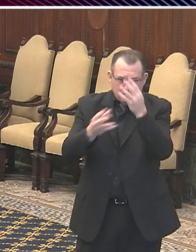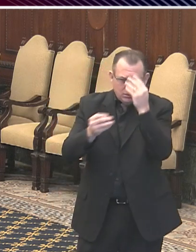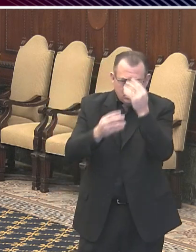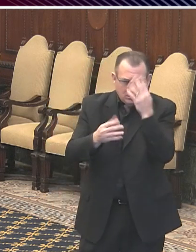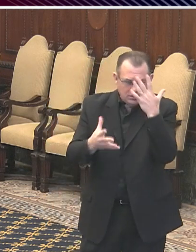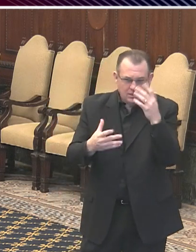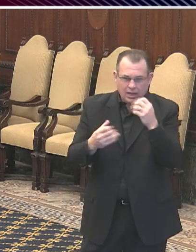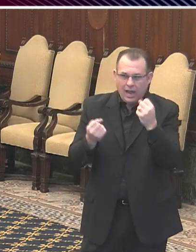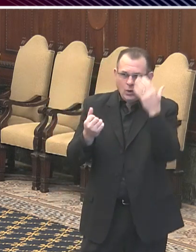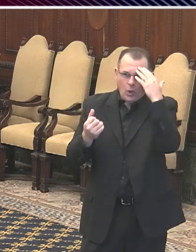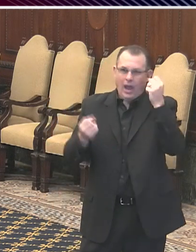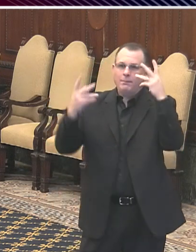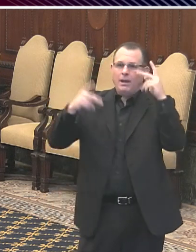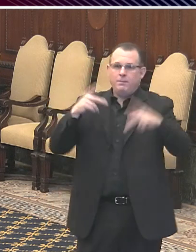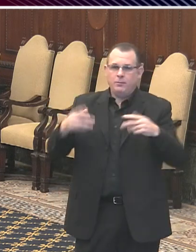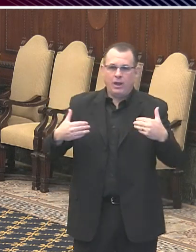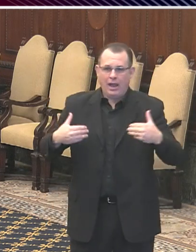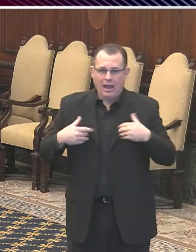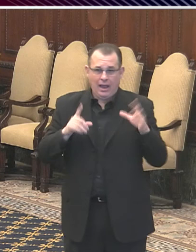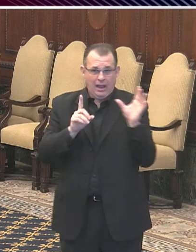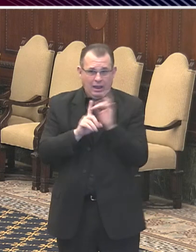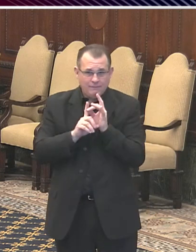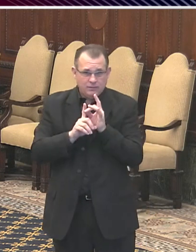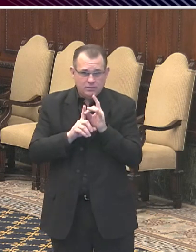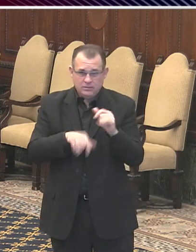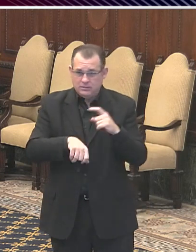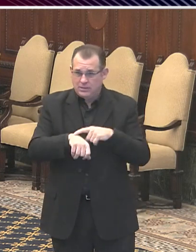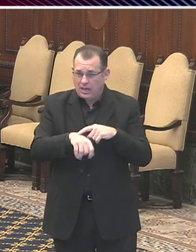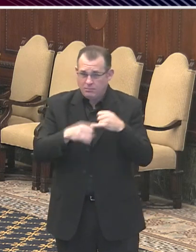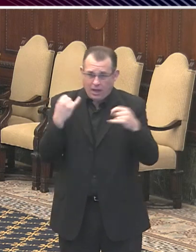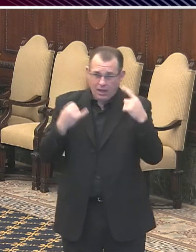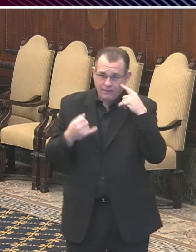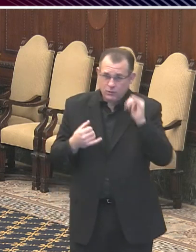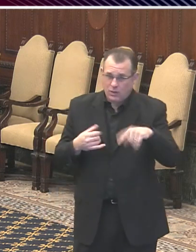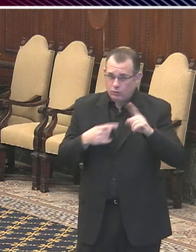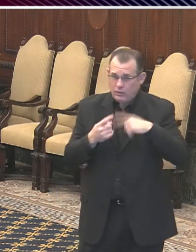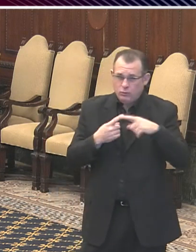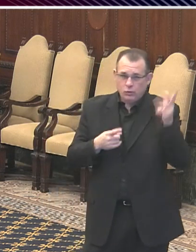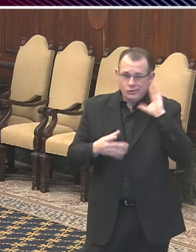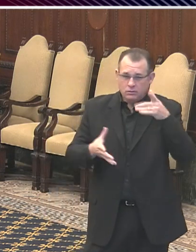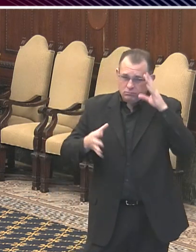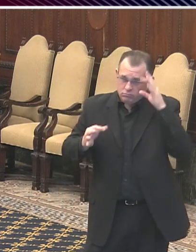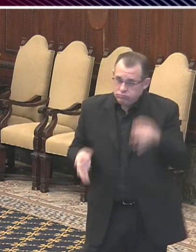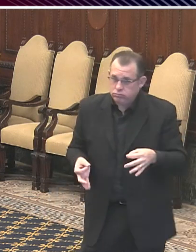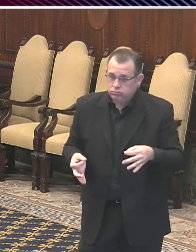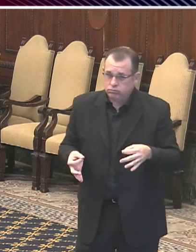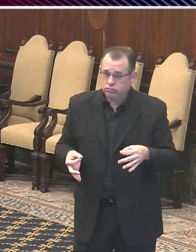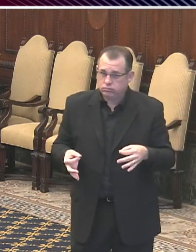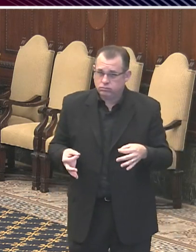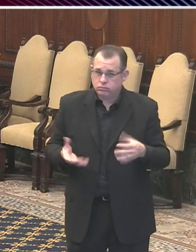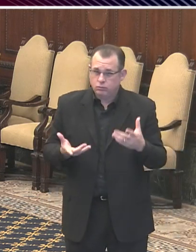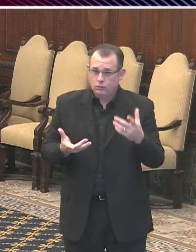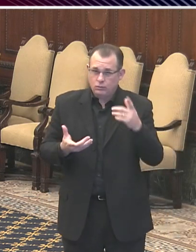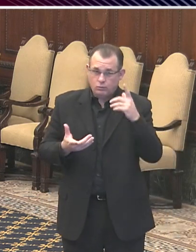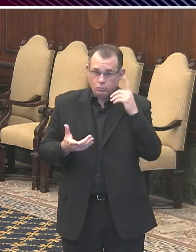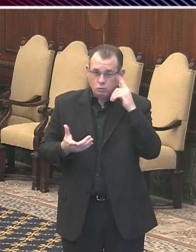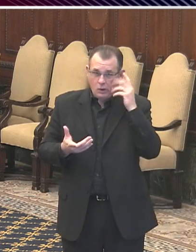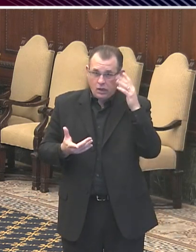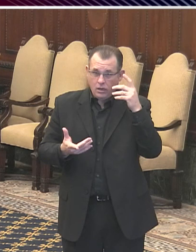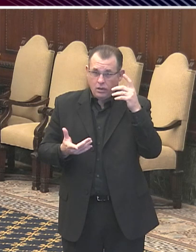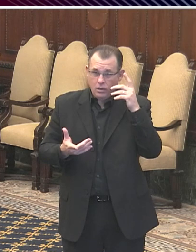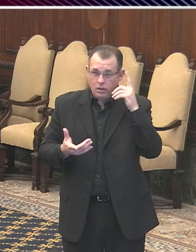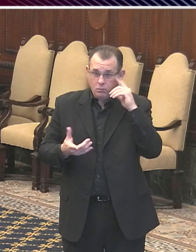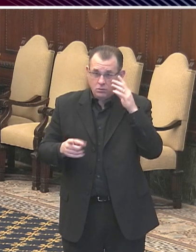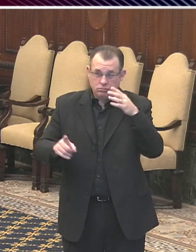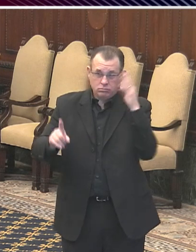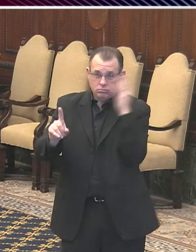tested positive. Is there any timeline for when you might come to a decision on whether you're going to stay your current course or you're